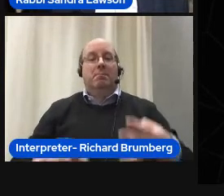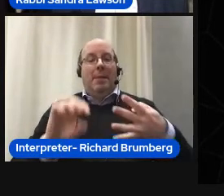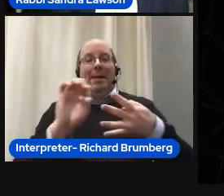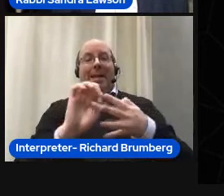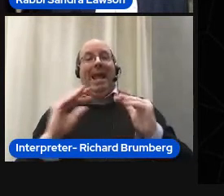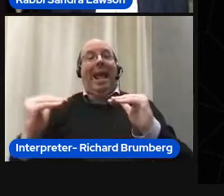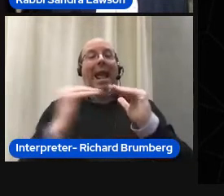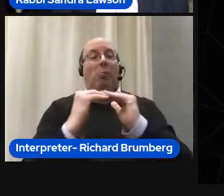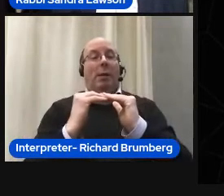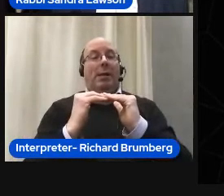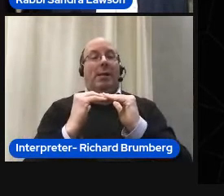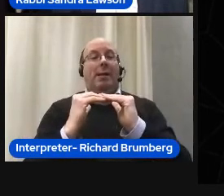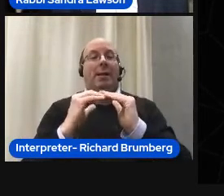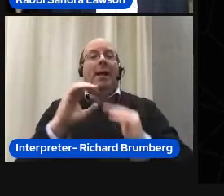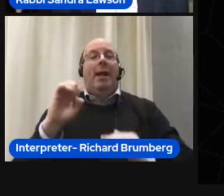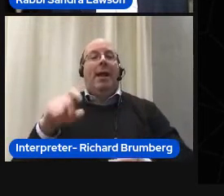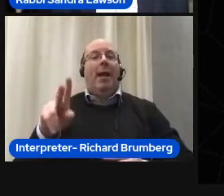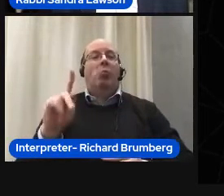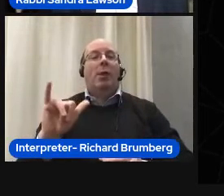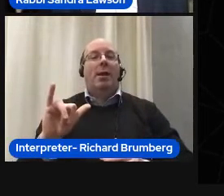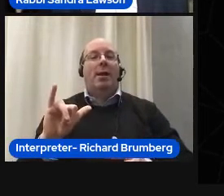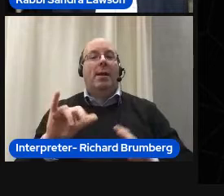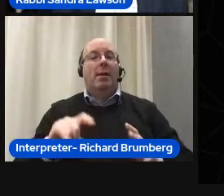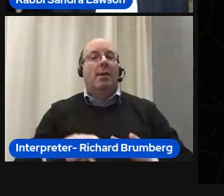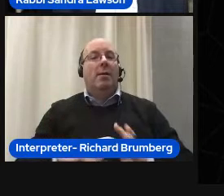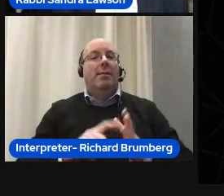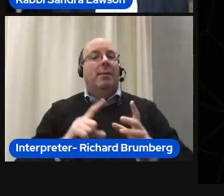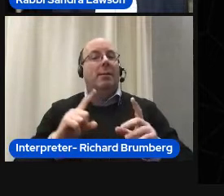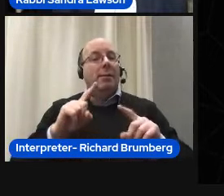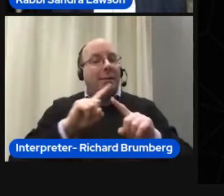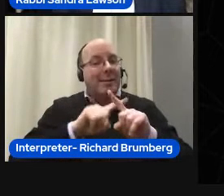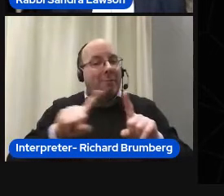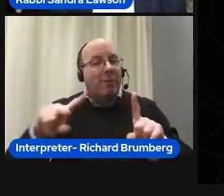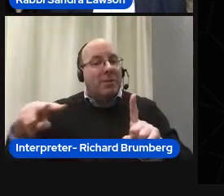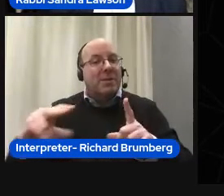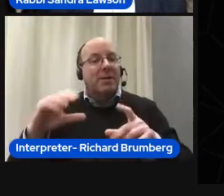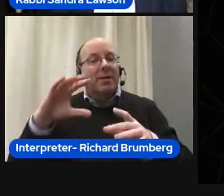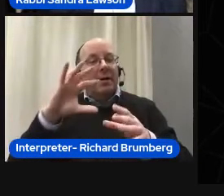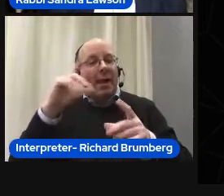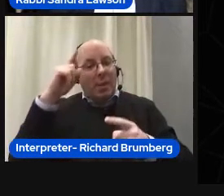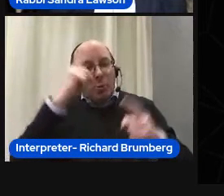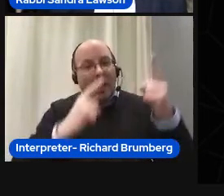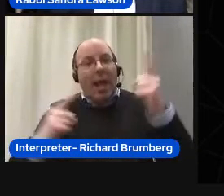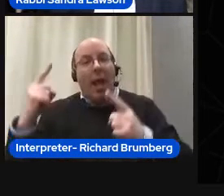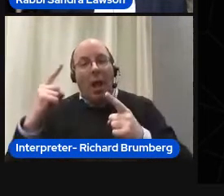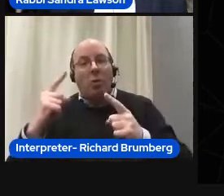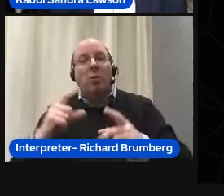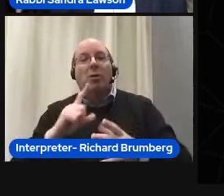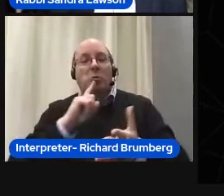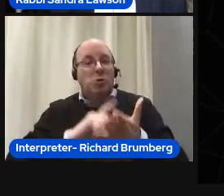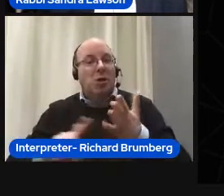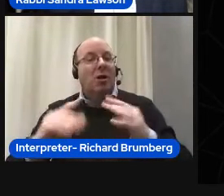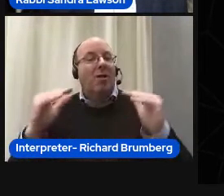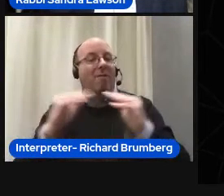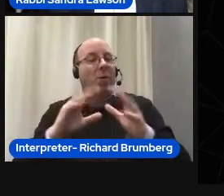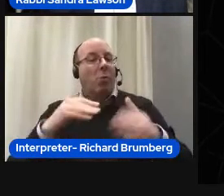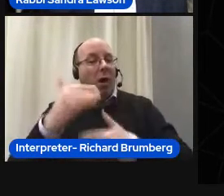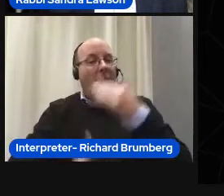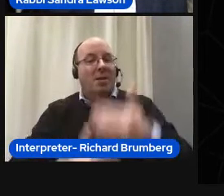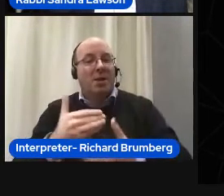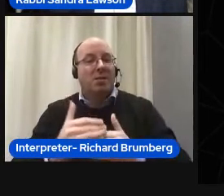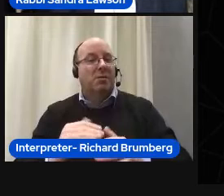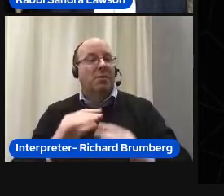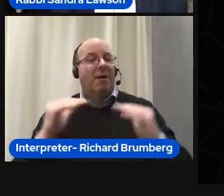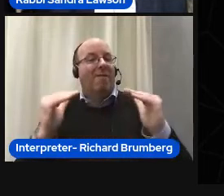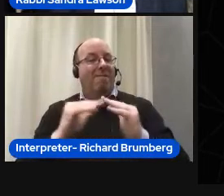Equity. Equity takes difference into account to ensure a fair process and ultimately a fair outcome so